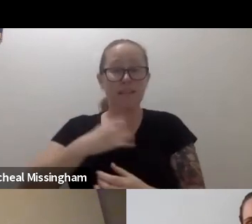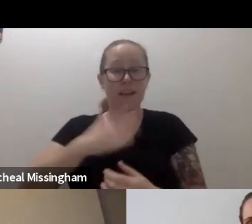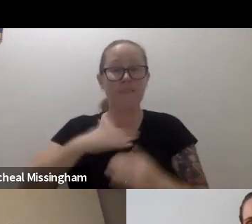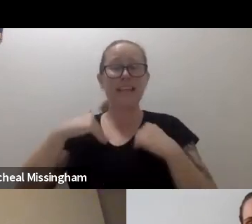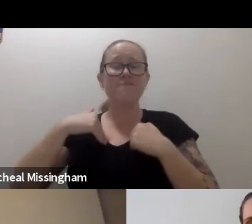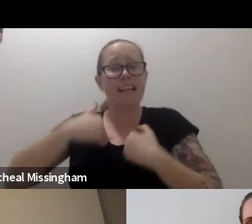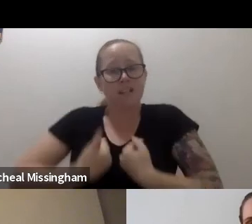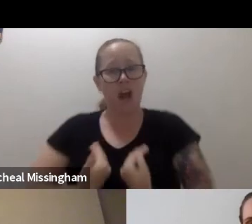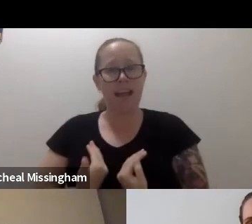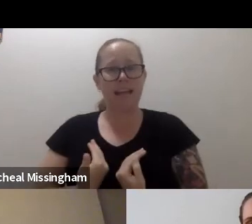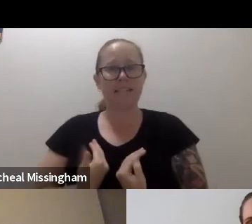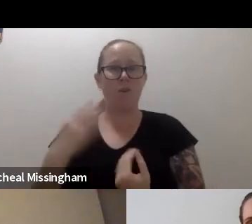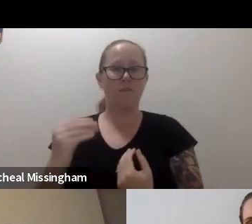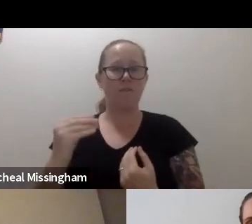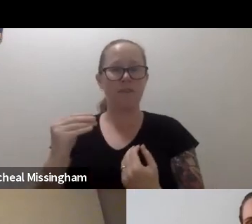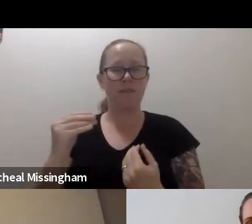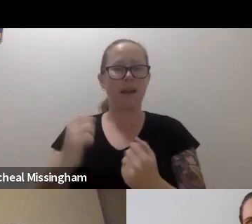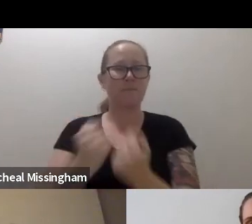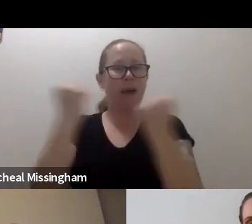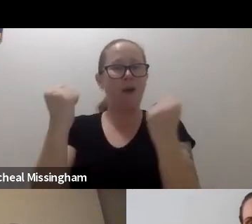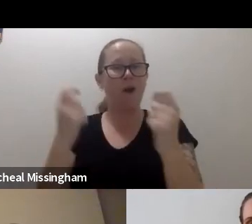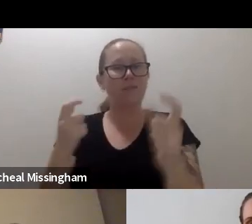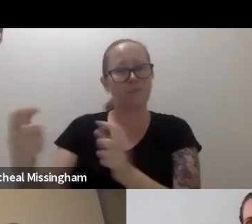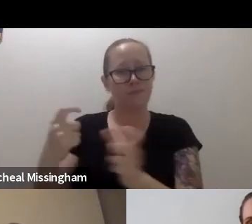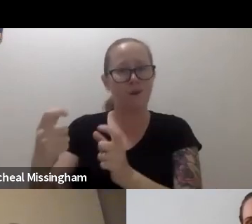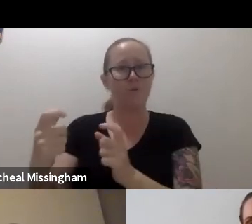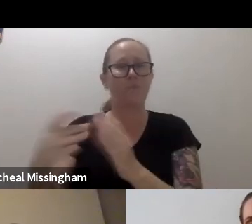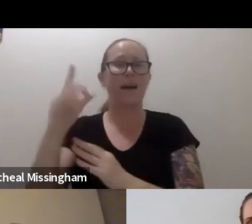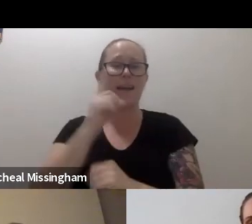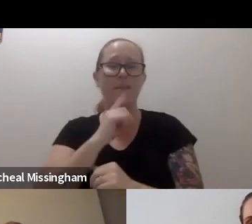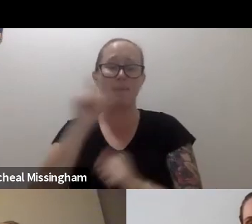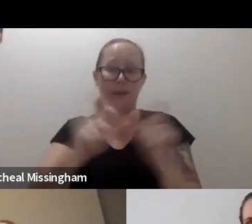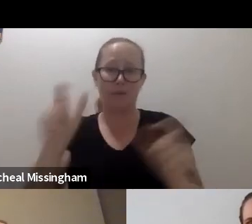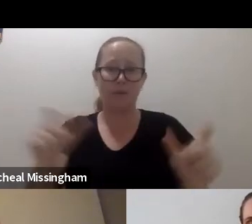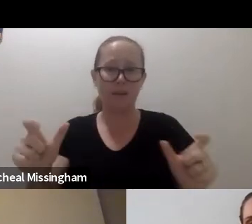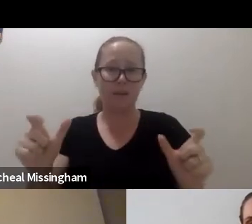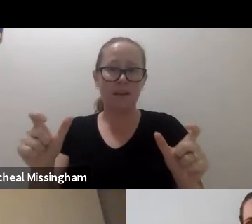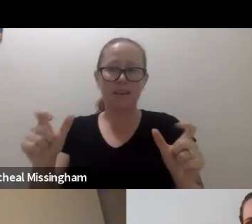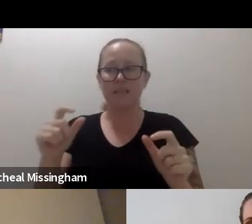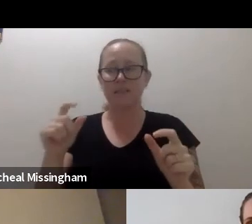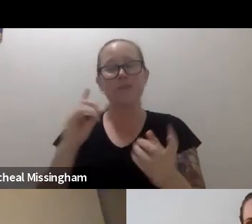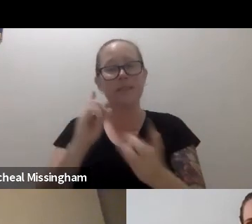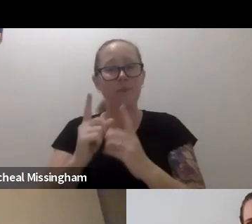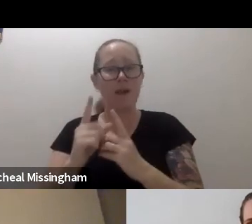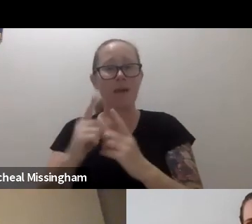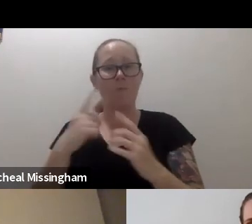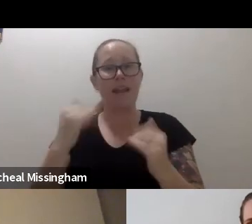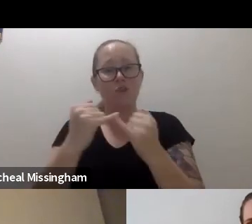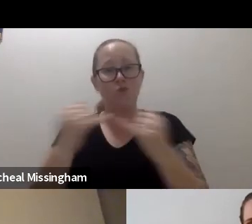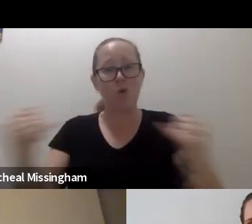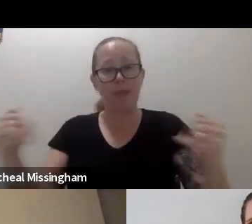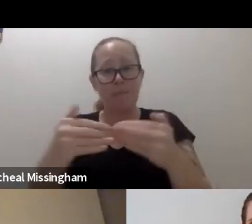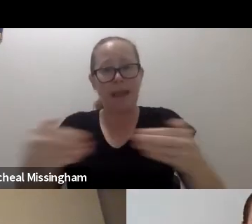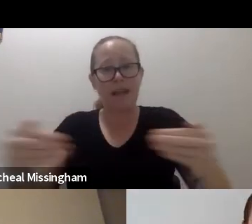including myself, getting really tired of that power control by human people. So sometimes we